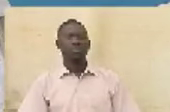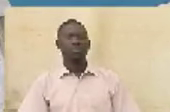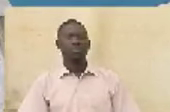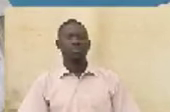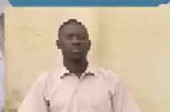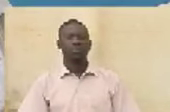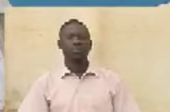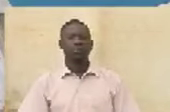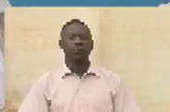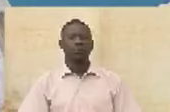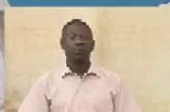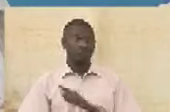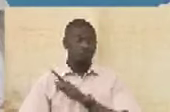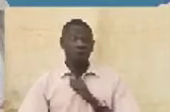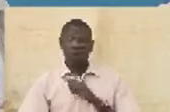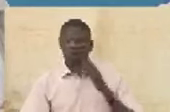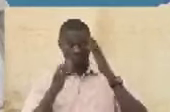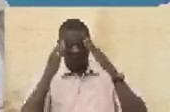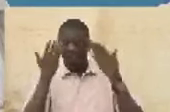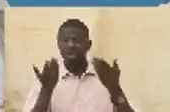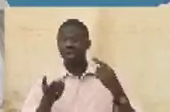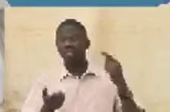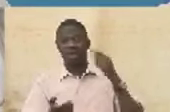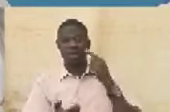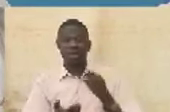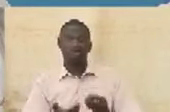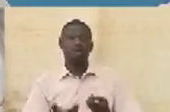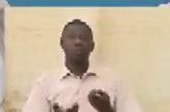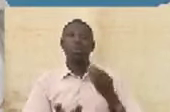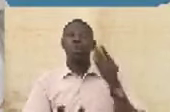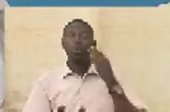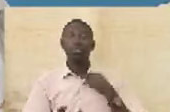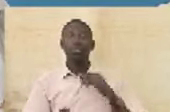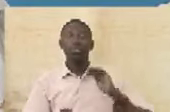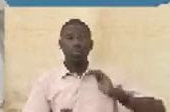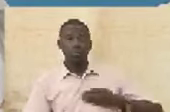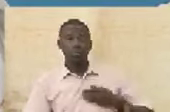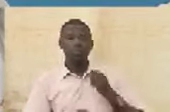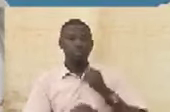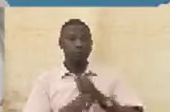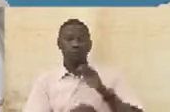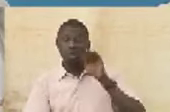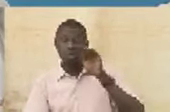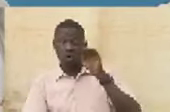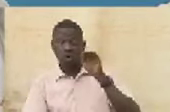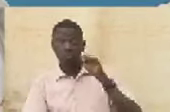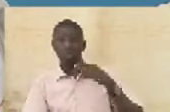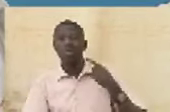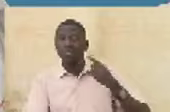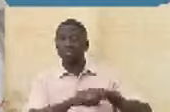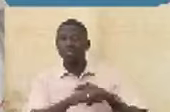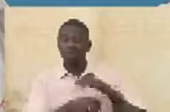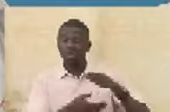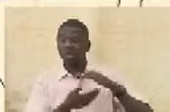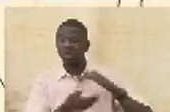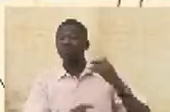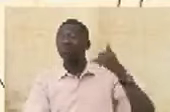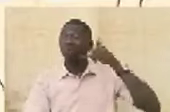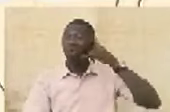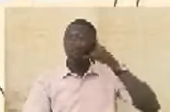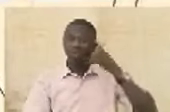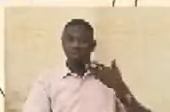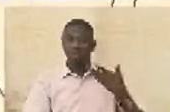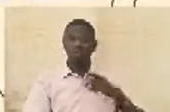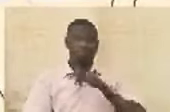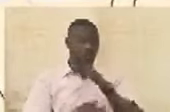sintete. Well, we were not expecting them on that day. But when this lady made this call, by the time we received the call, they had already arrived